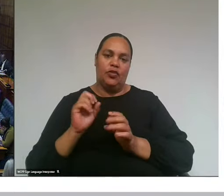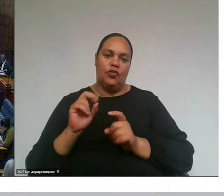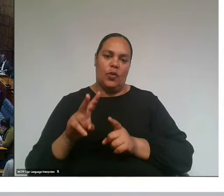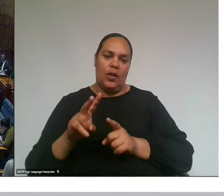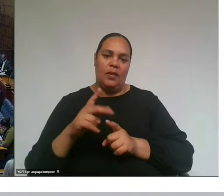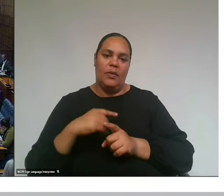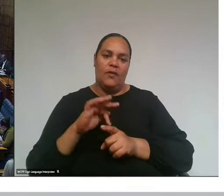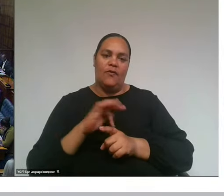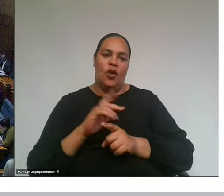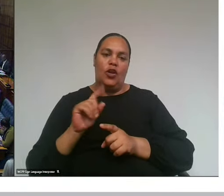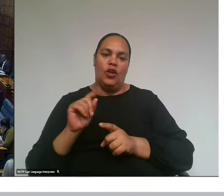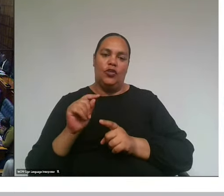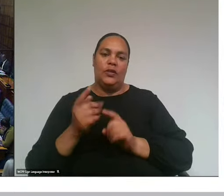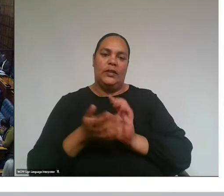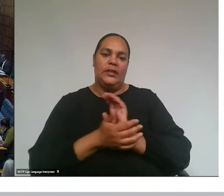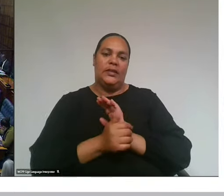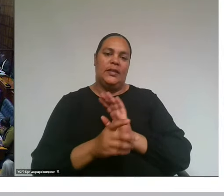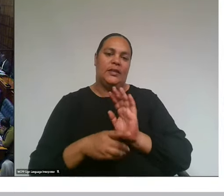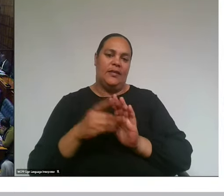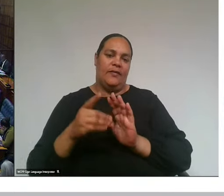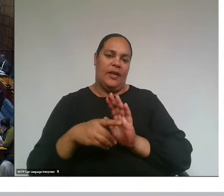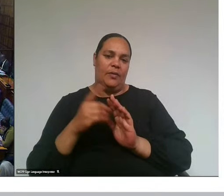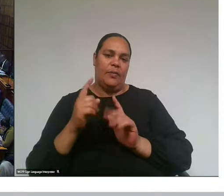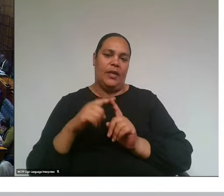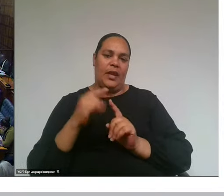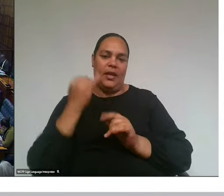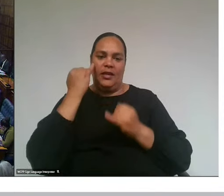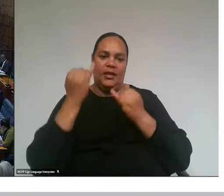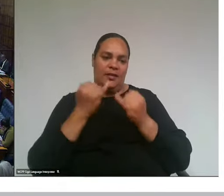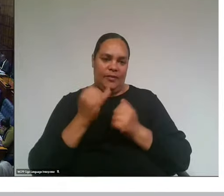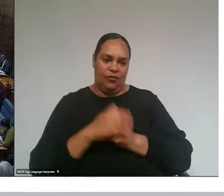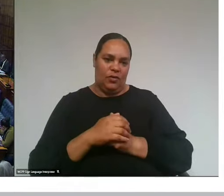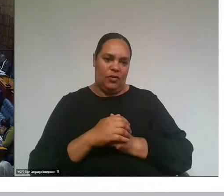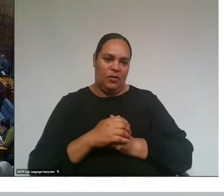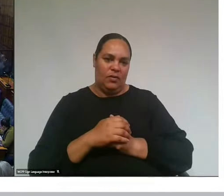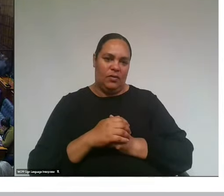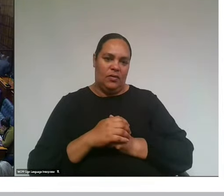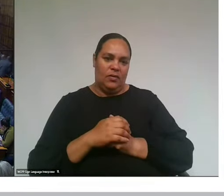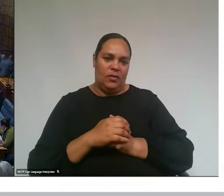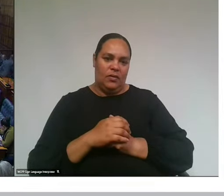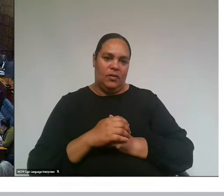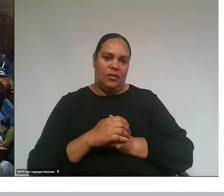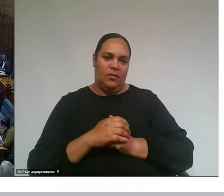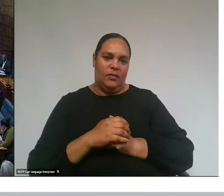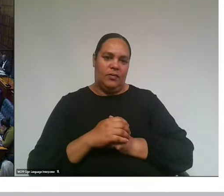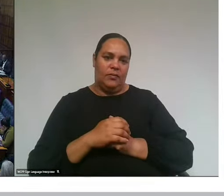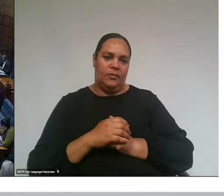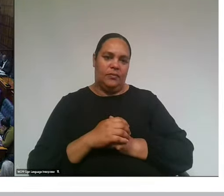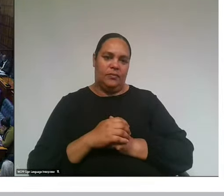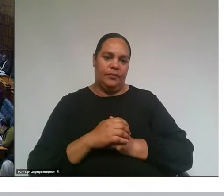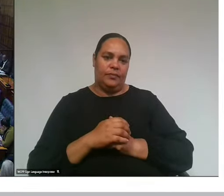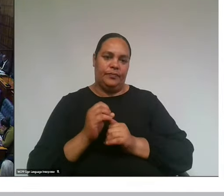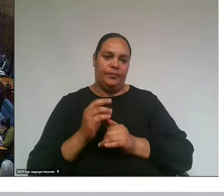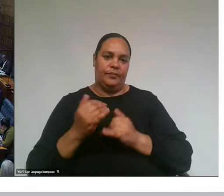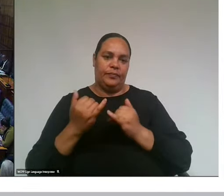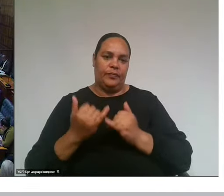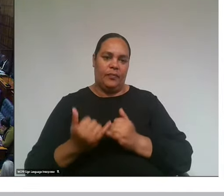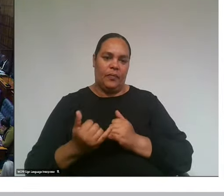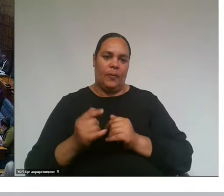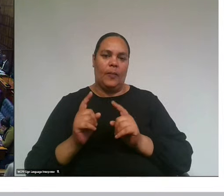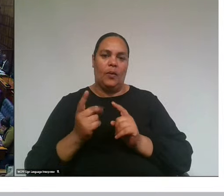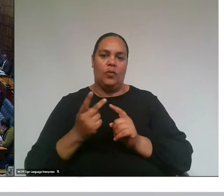always interested in skills development and Innovation uh now